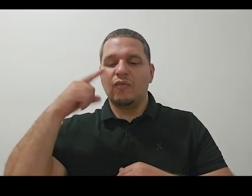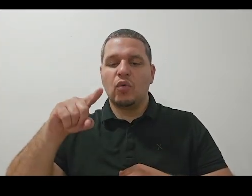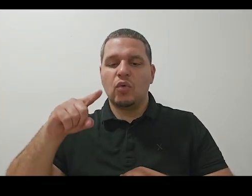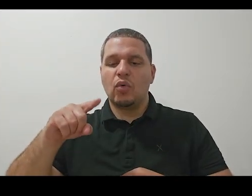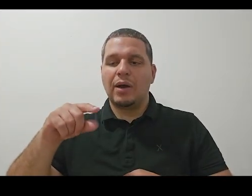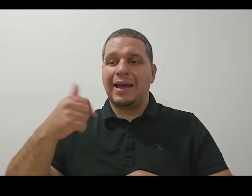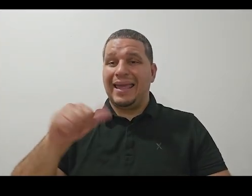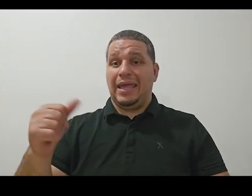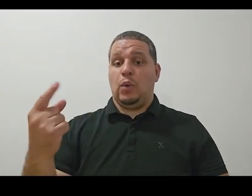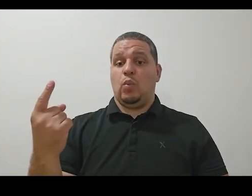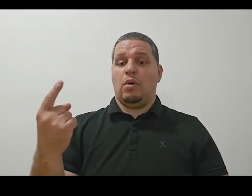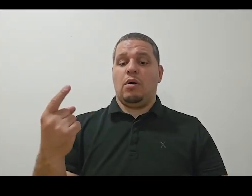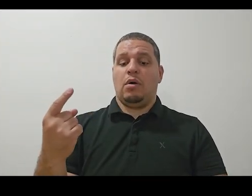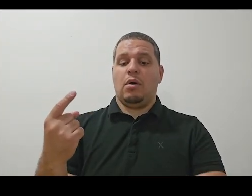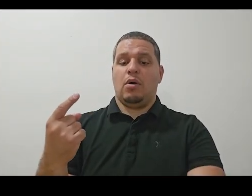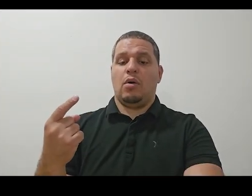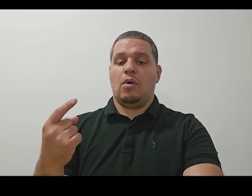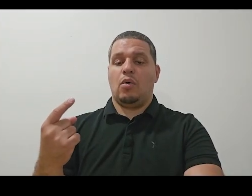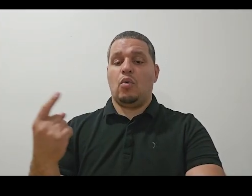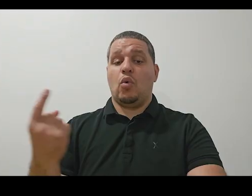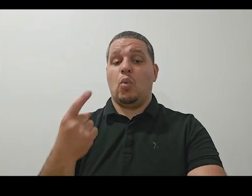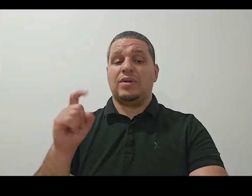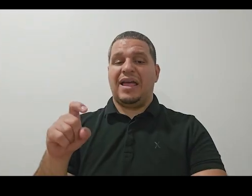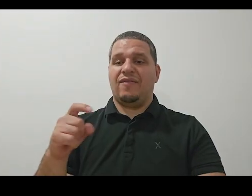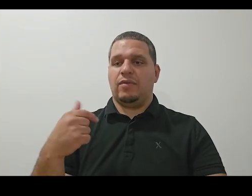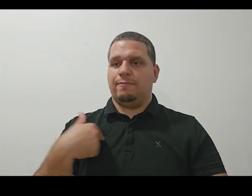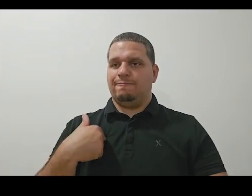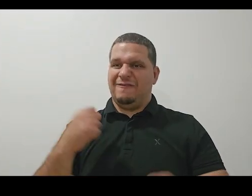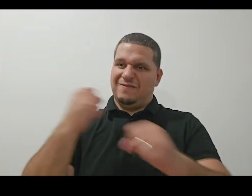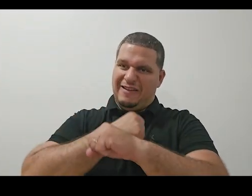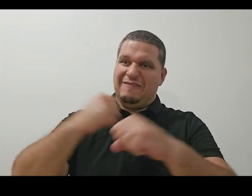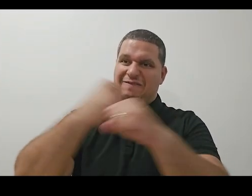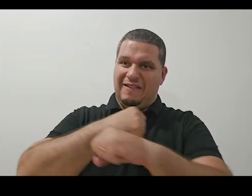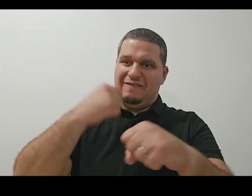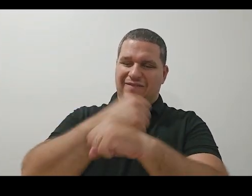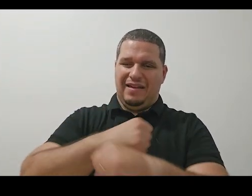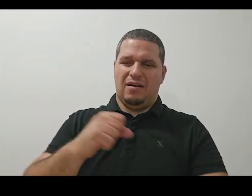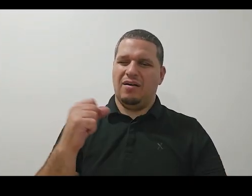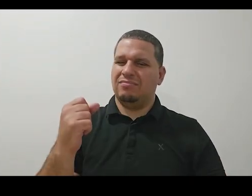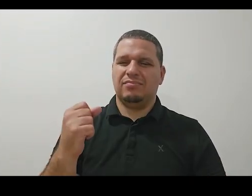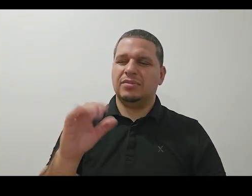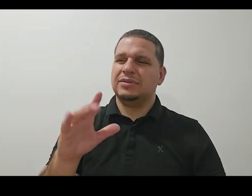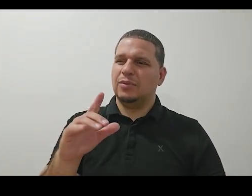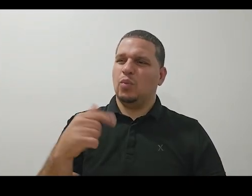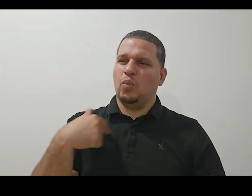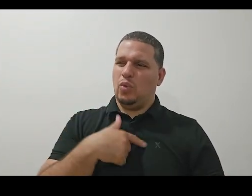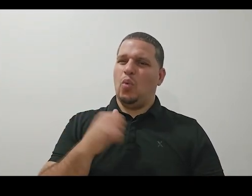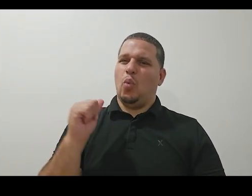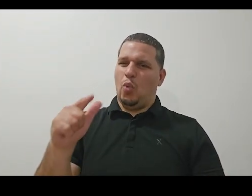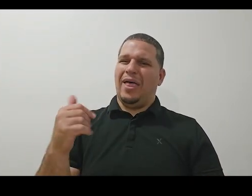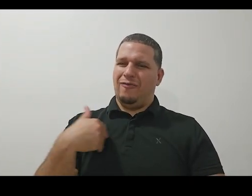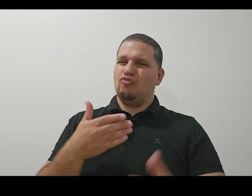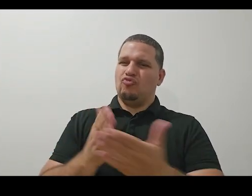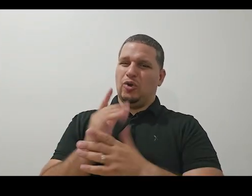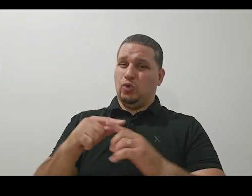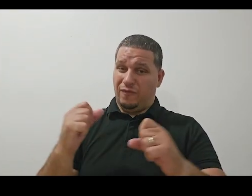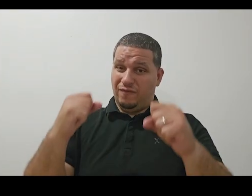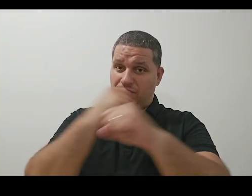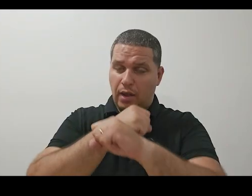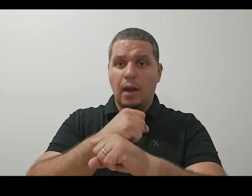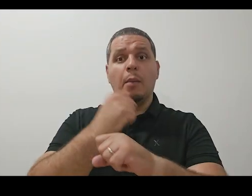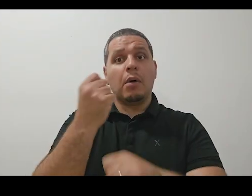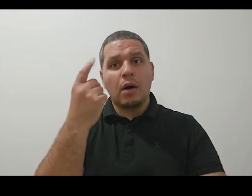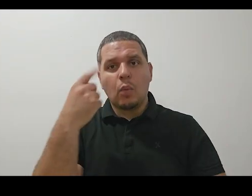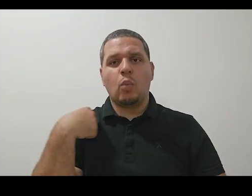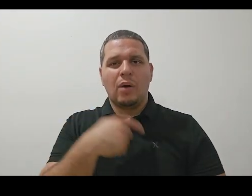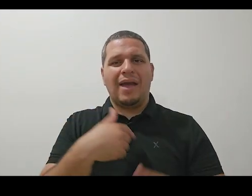obligation for anyone to always have to be the fighter. So we all have the right to fight, and we all